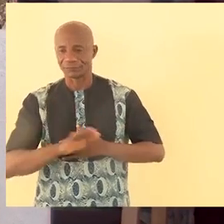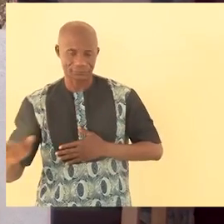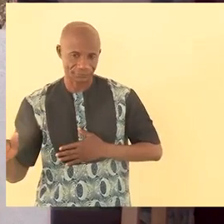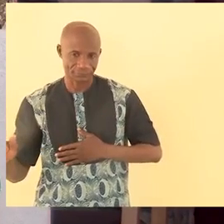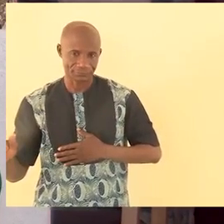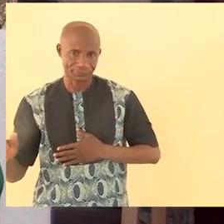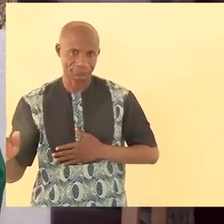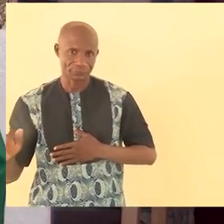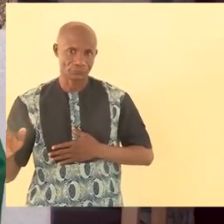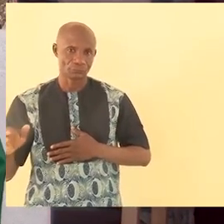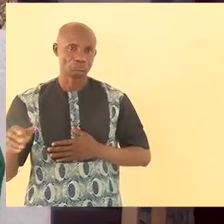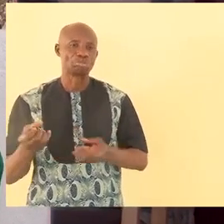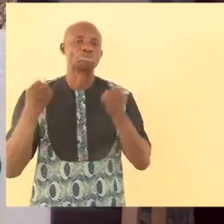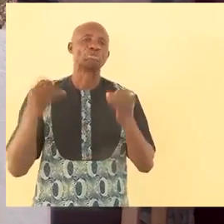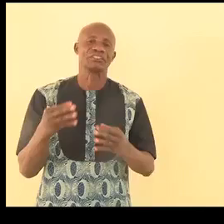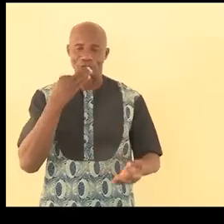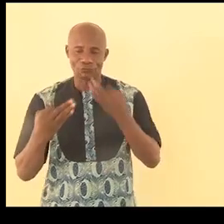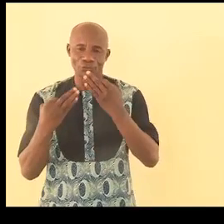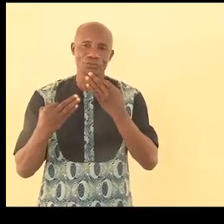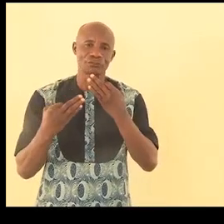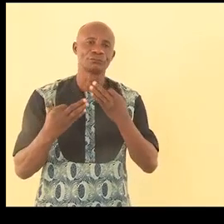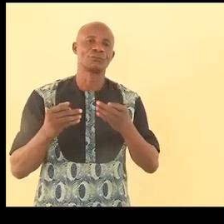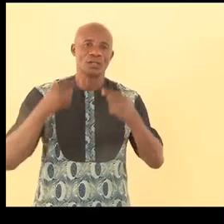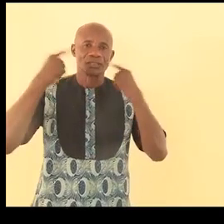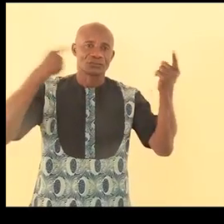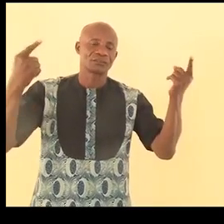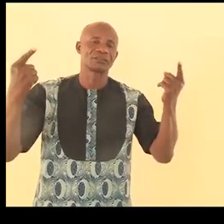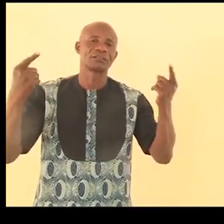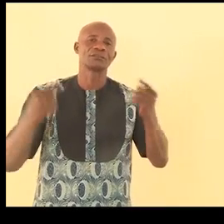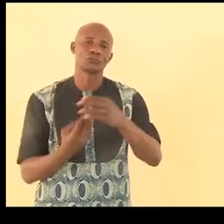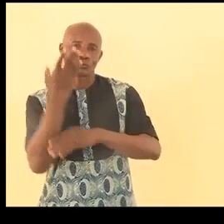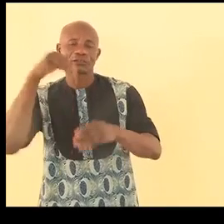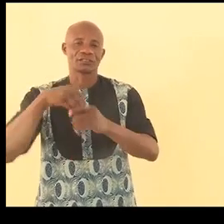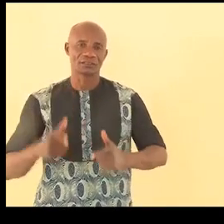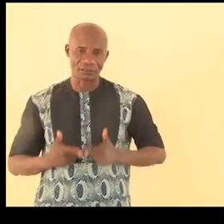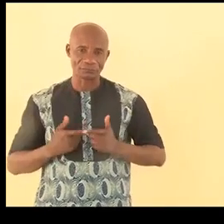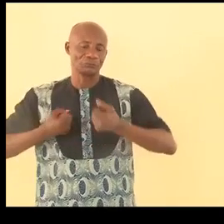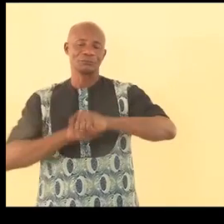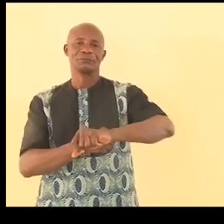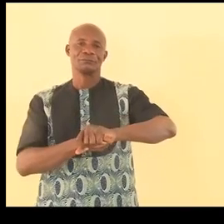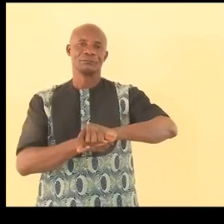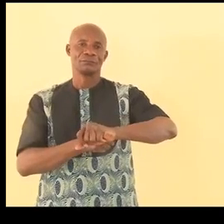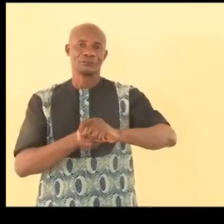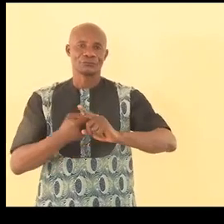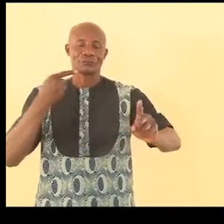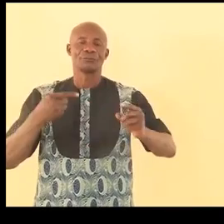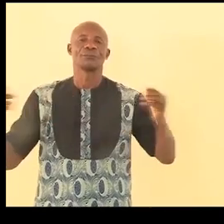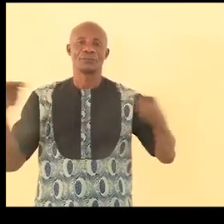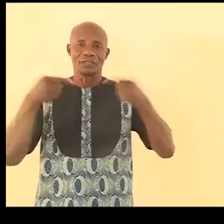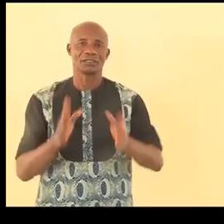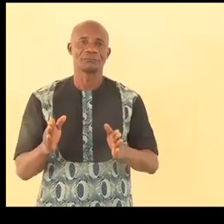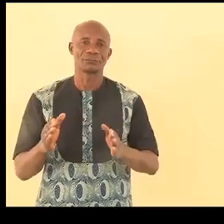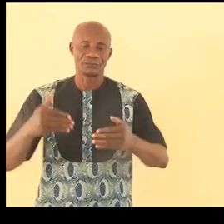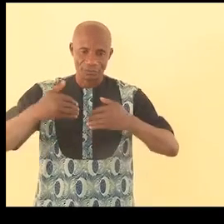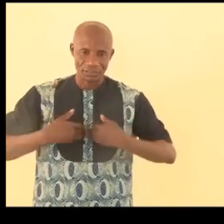Having children, abundance of food and property, success and prosperity in life, protection from